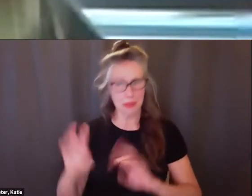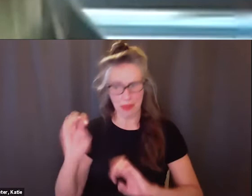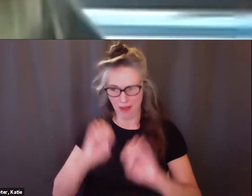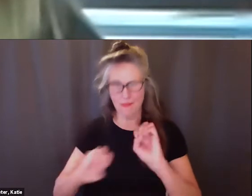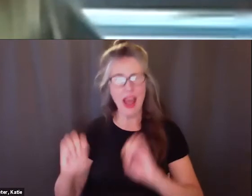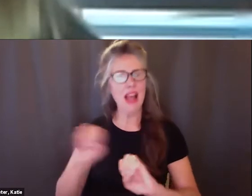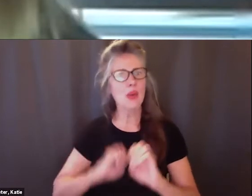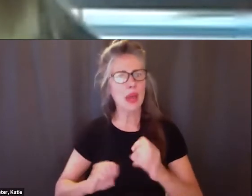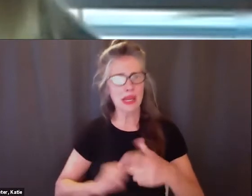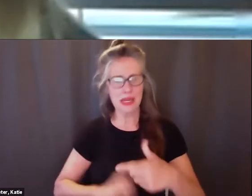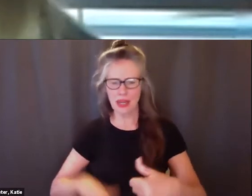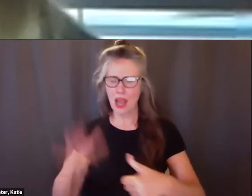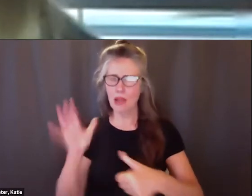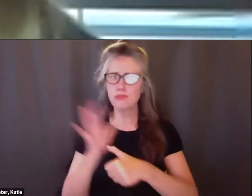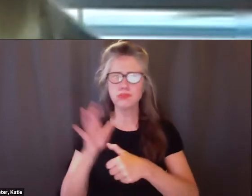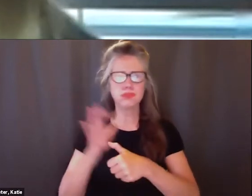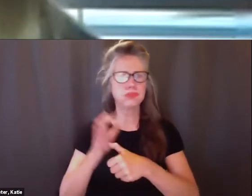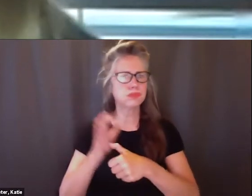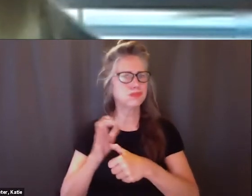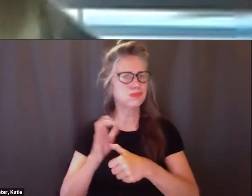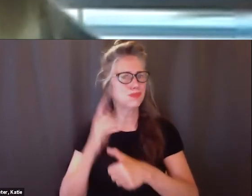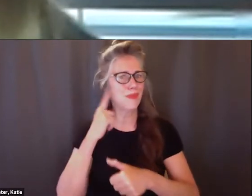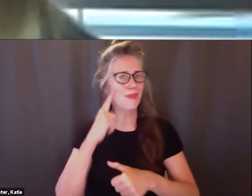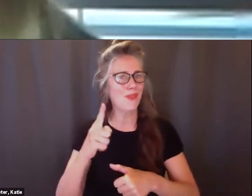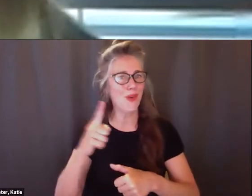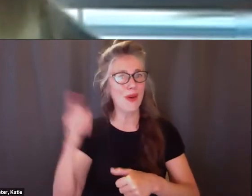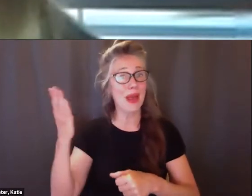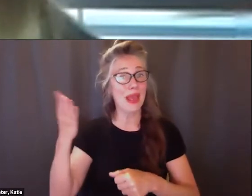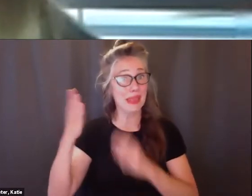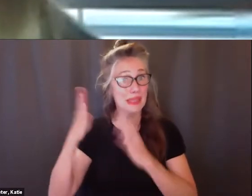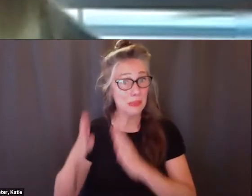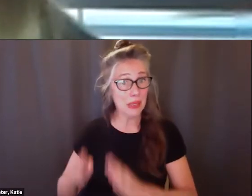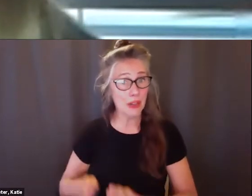our keynote speakers. And